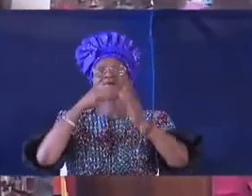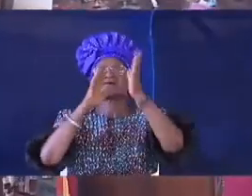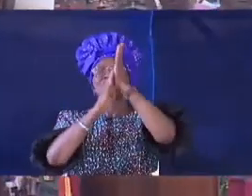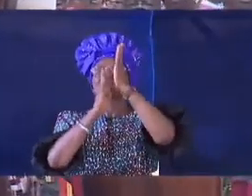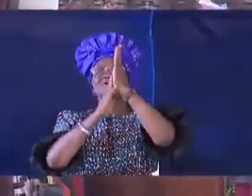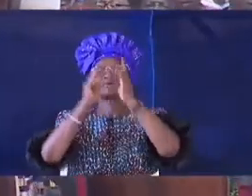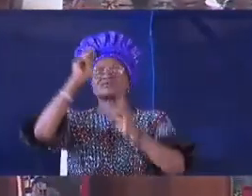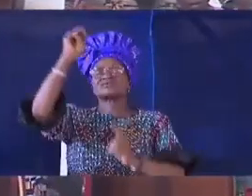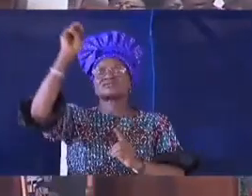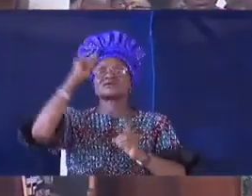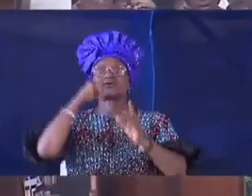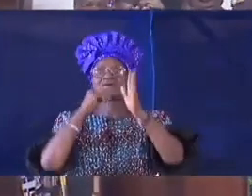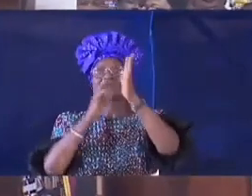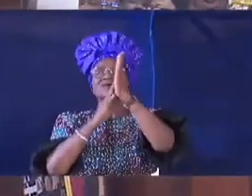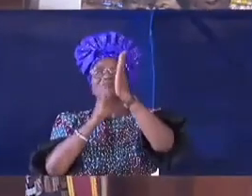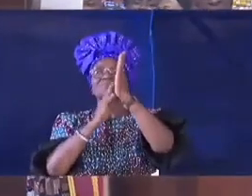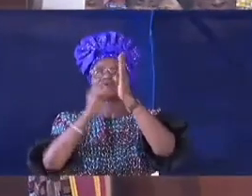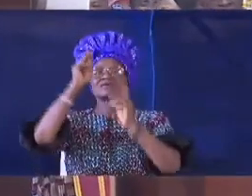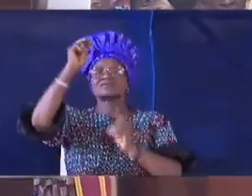Praise Him.